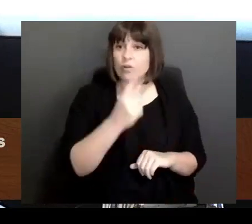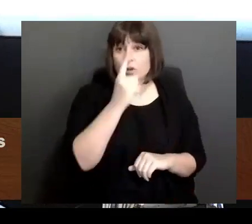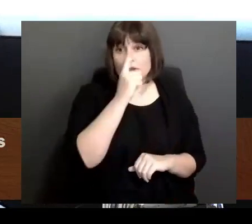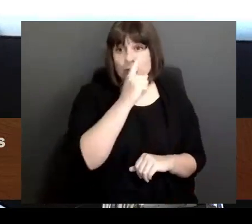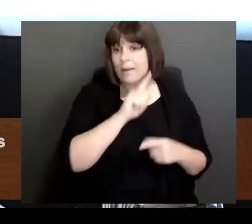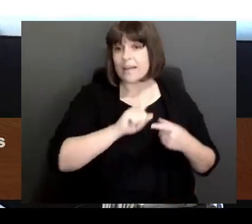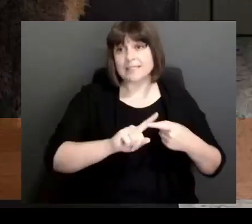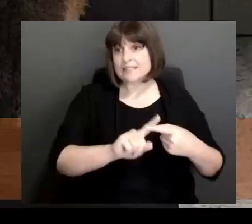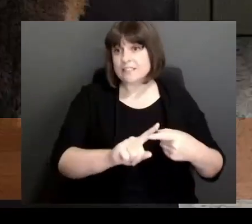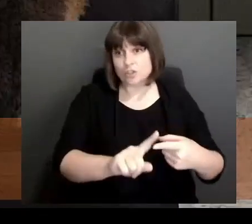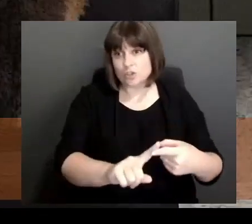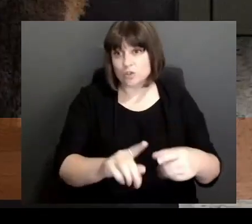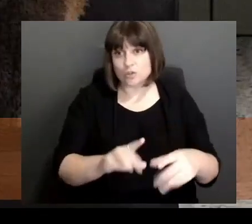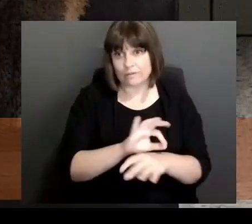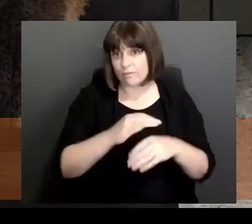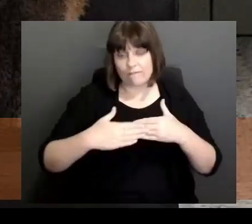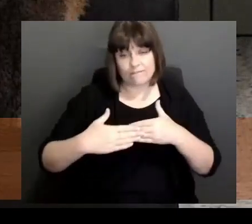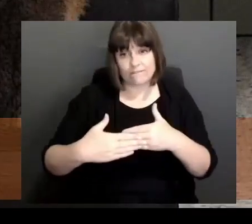we've not fixed it.